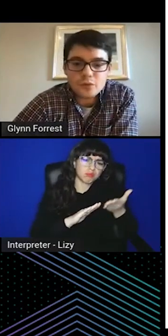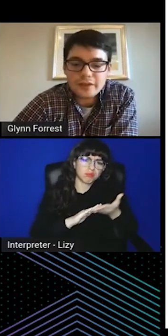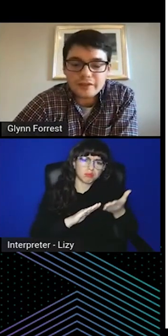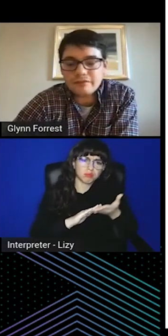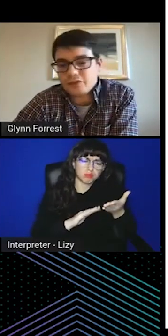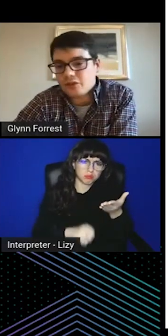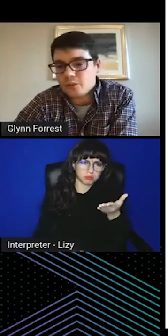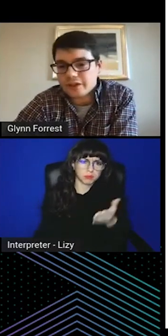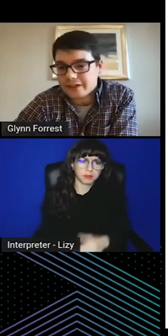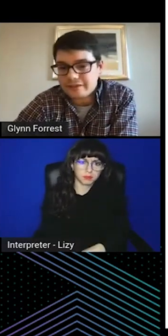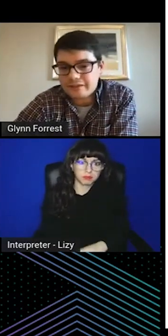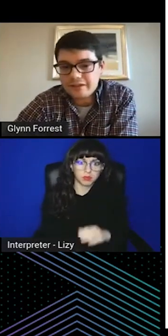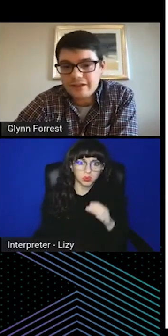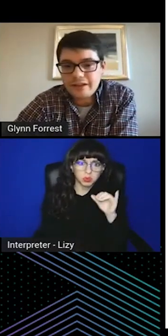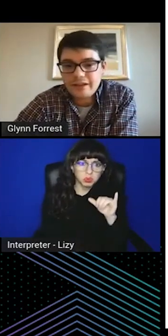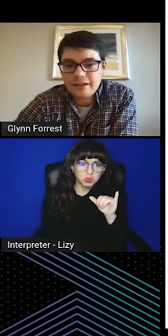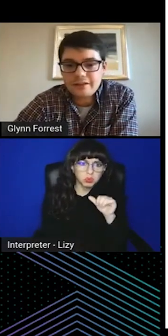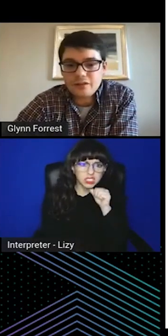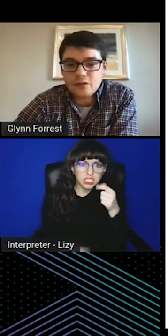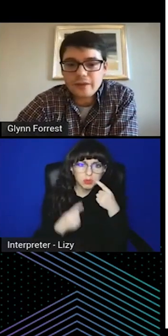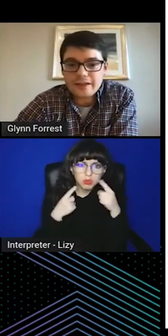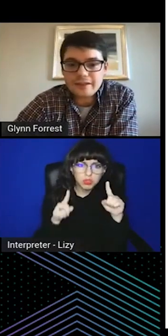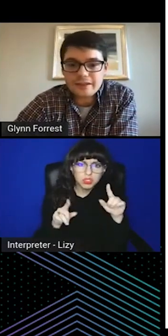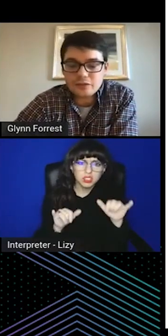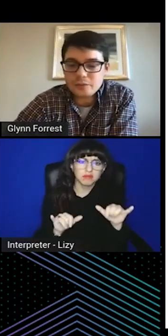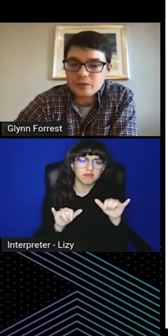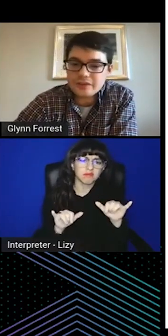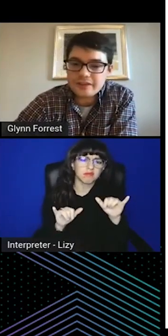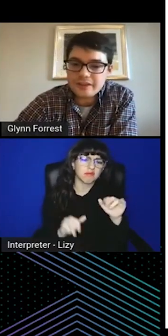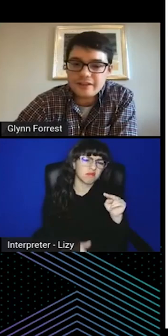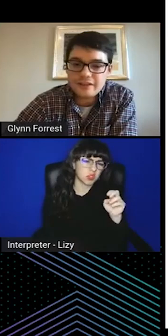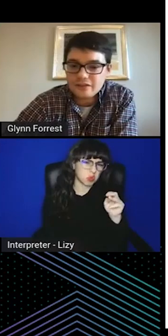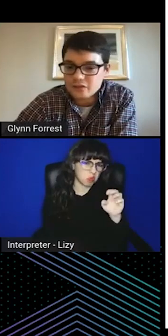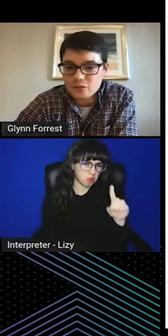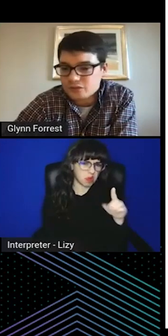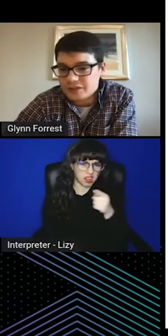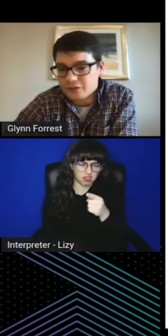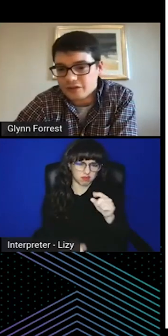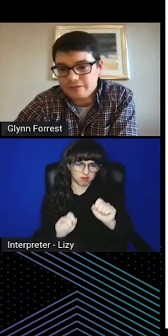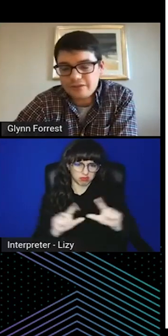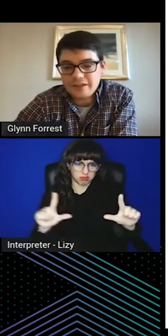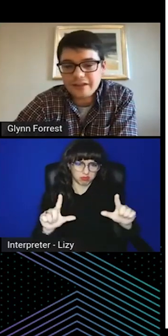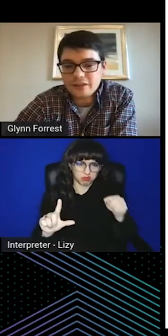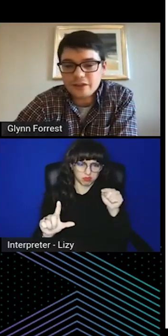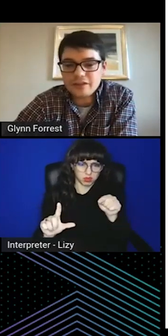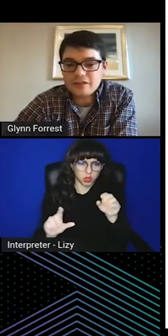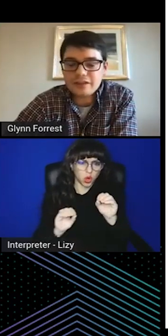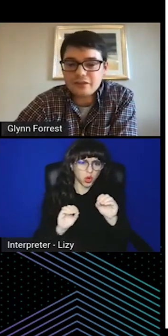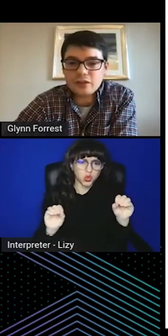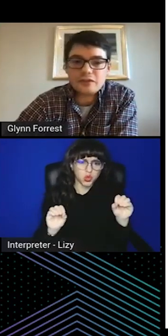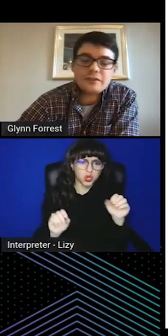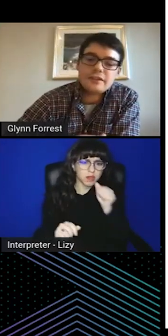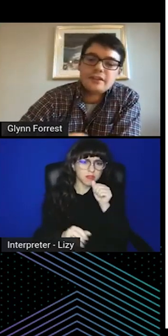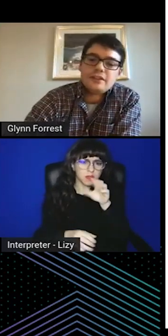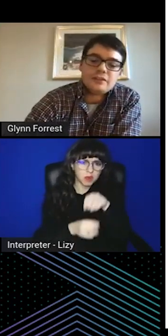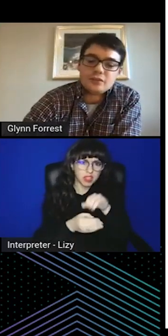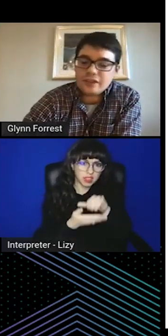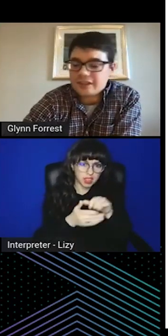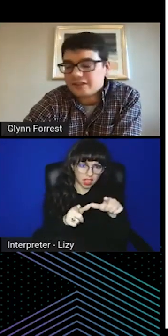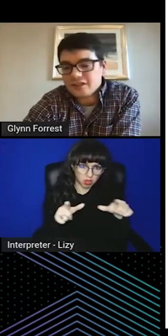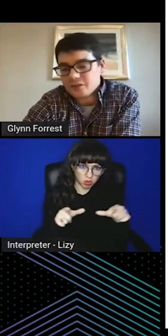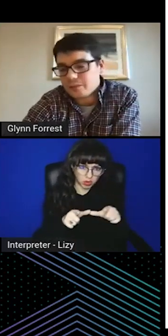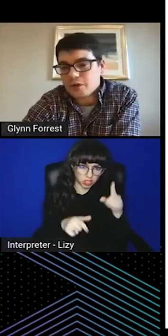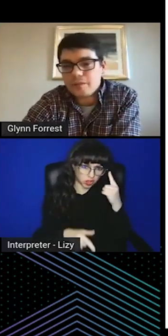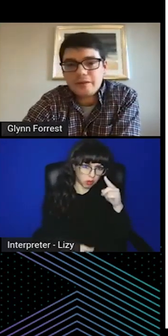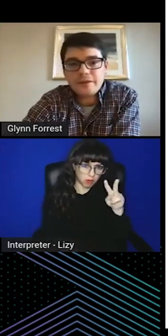Oh dear, it's not working. Nomad has reported that there's no secret in that location in Vault. So she